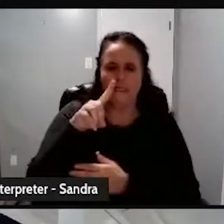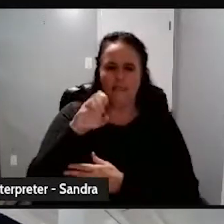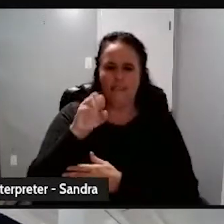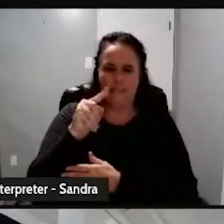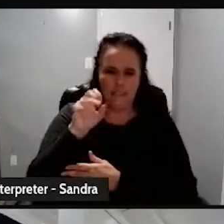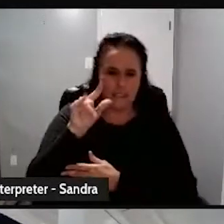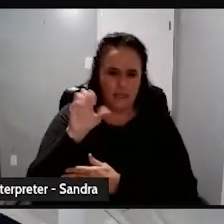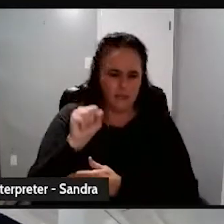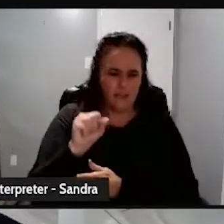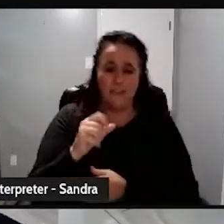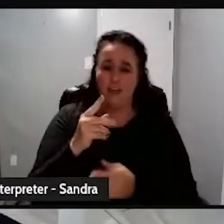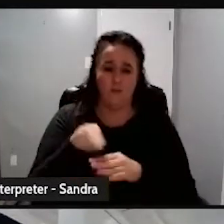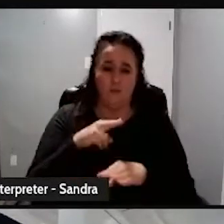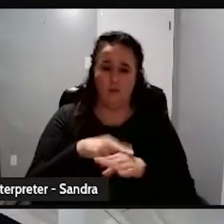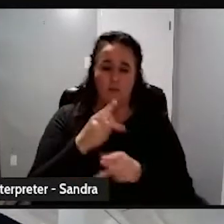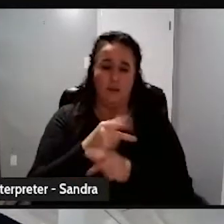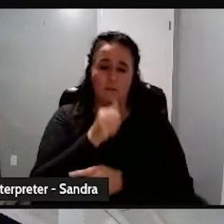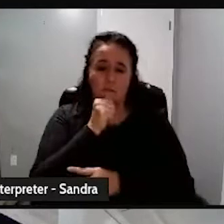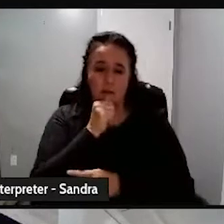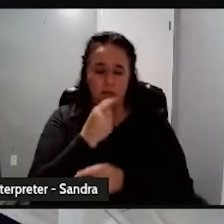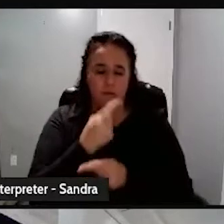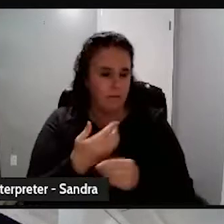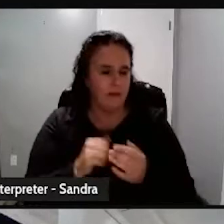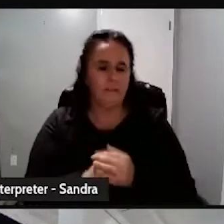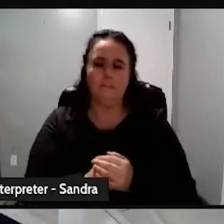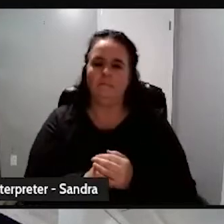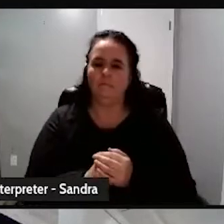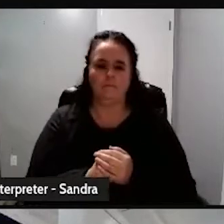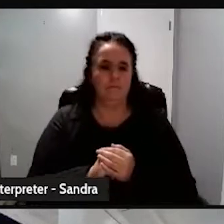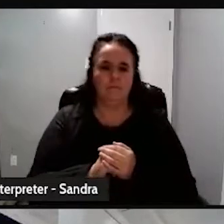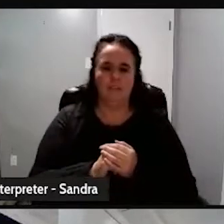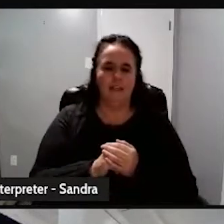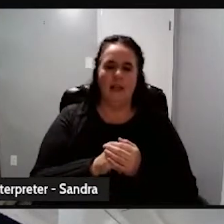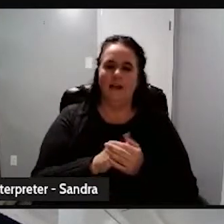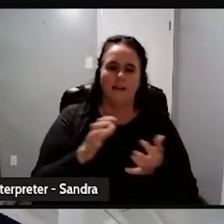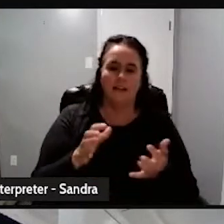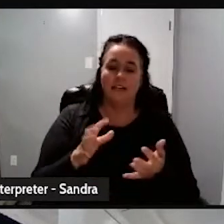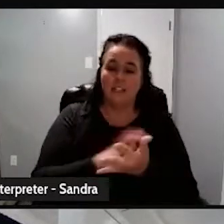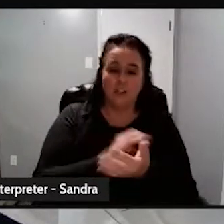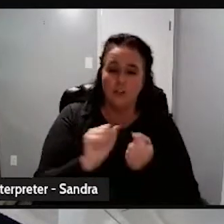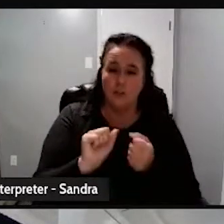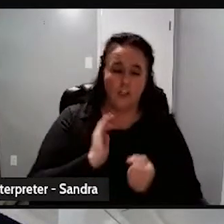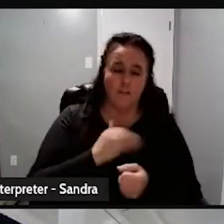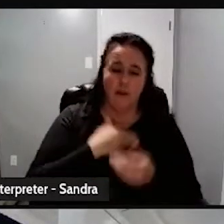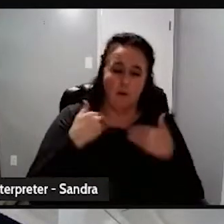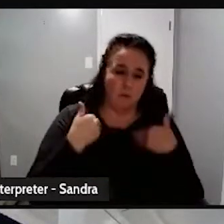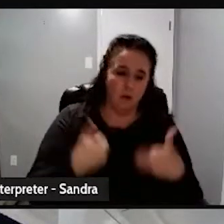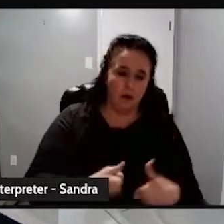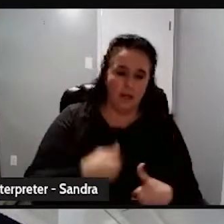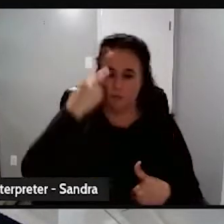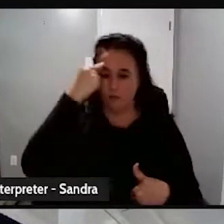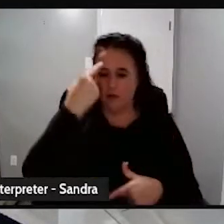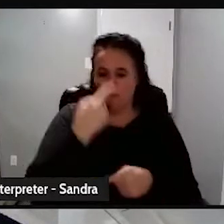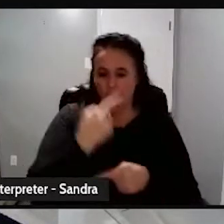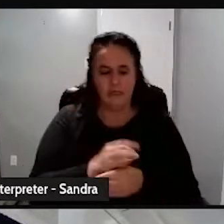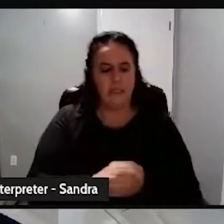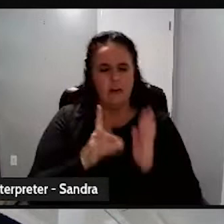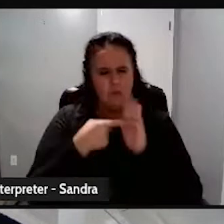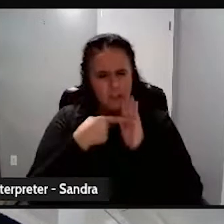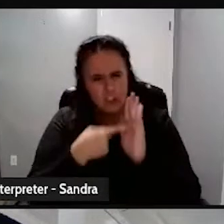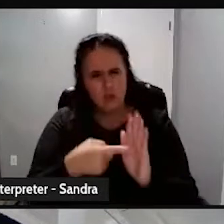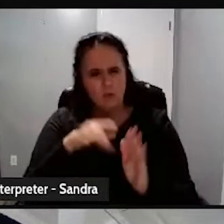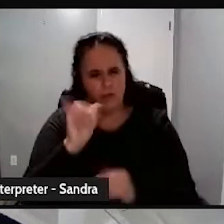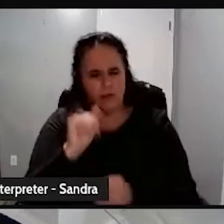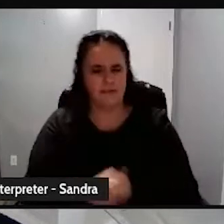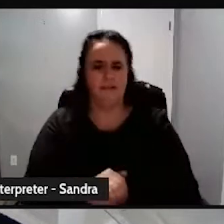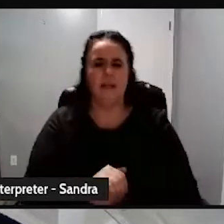and disruption of what we call our body and our brain, and what is actually just a slab of meat the